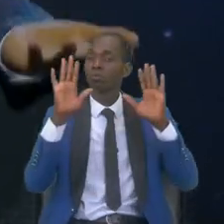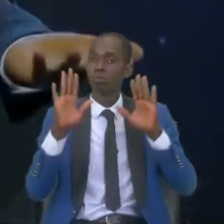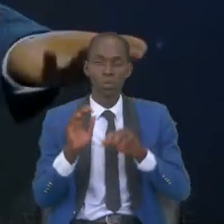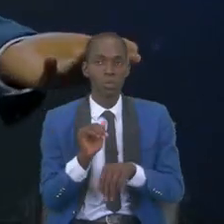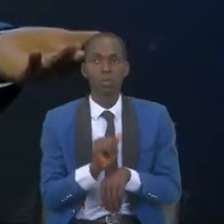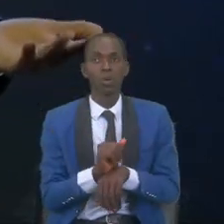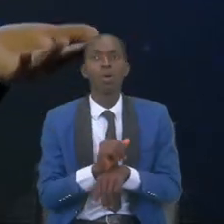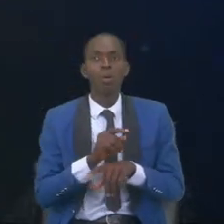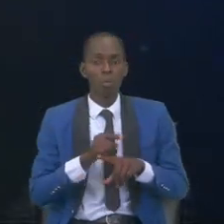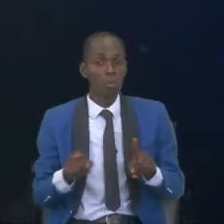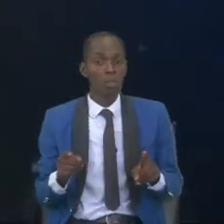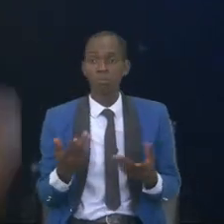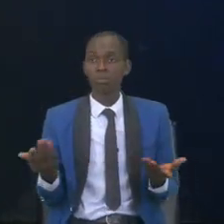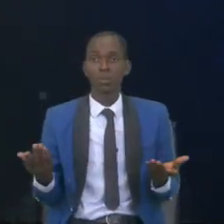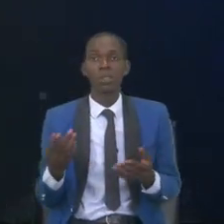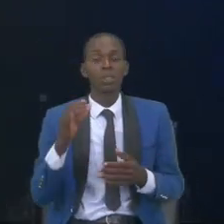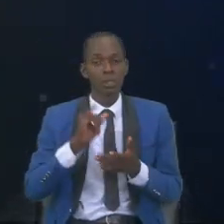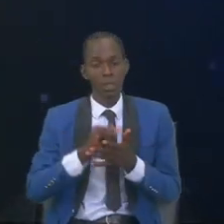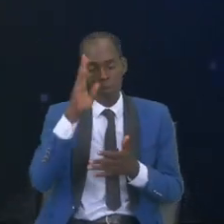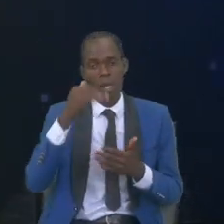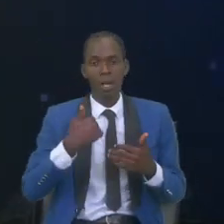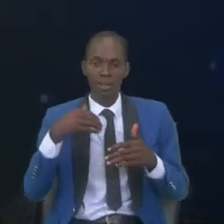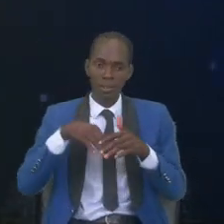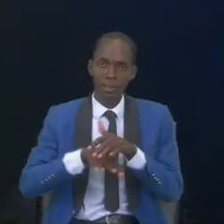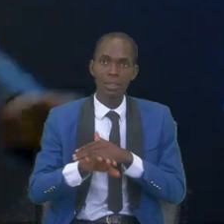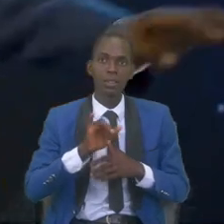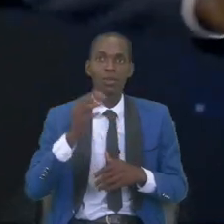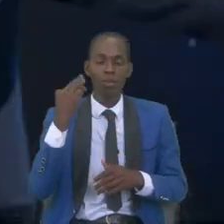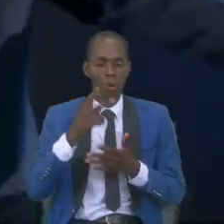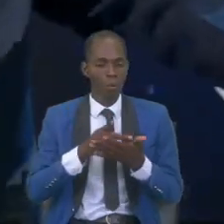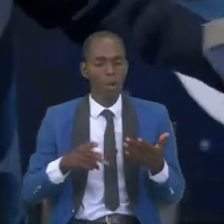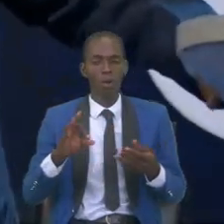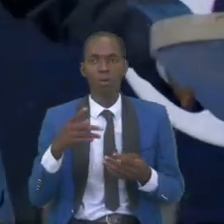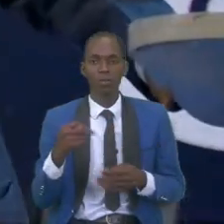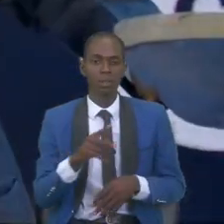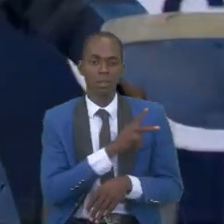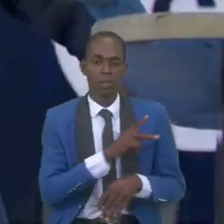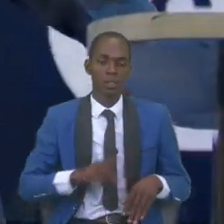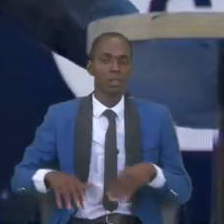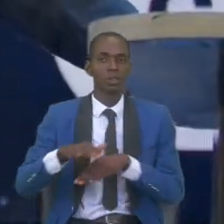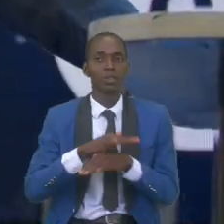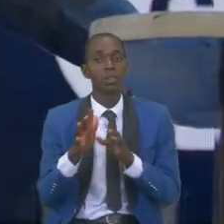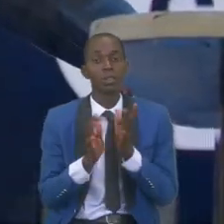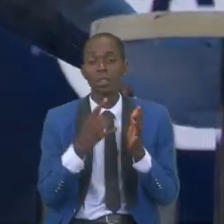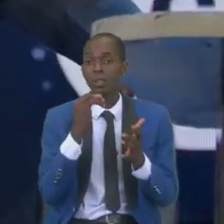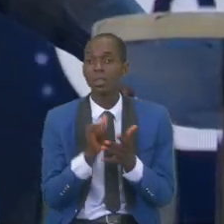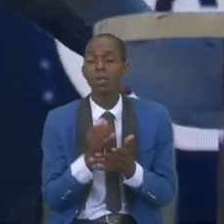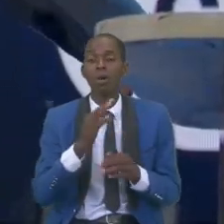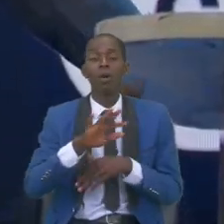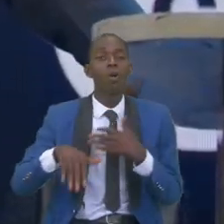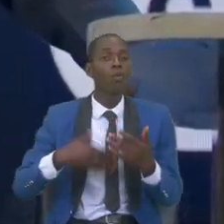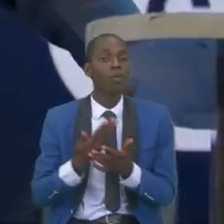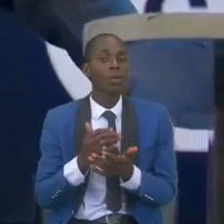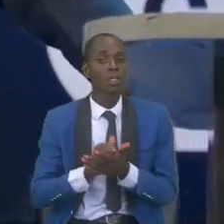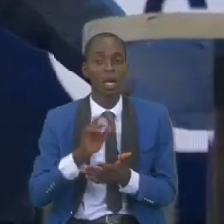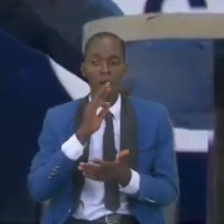but obviously he had entered. He was a part of the kingdom. And Jesus said, of all that were born of women,